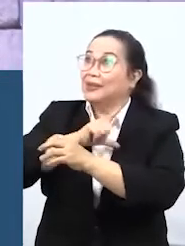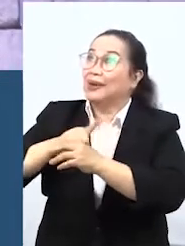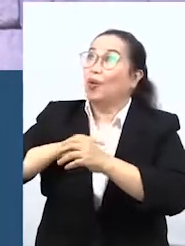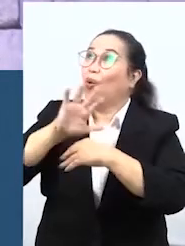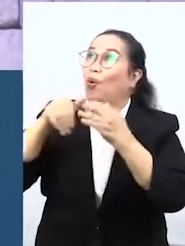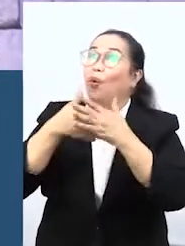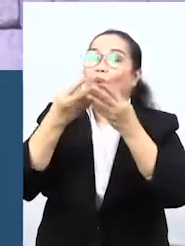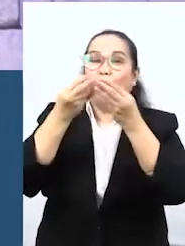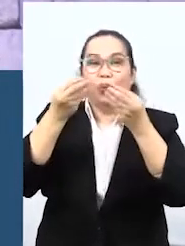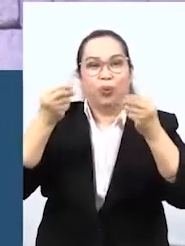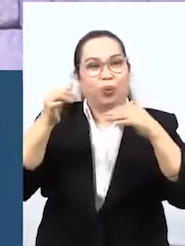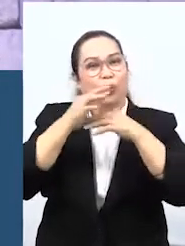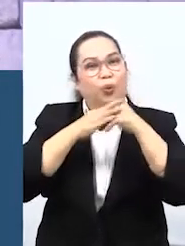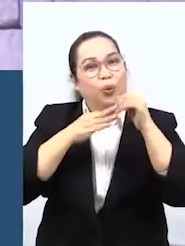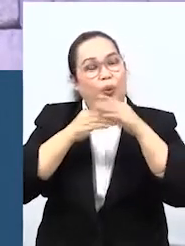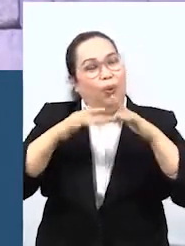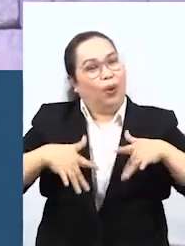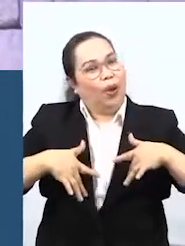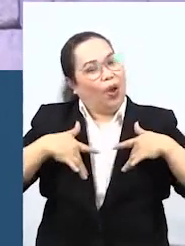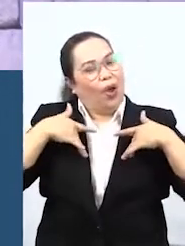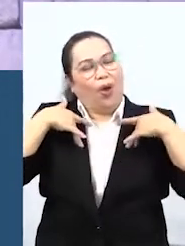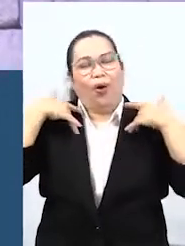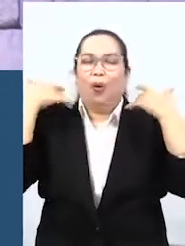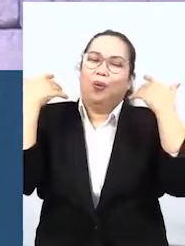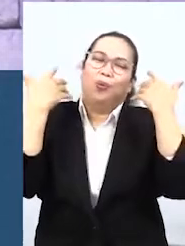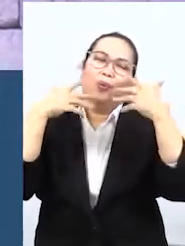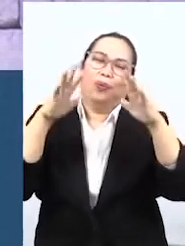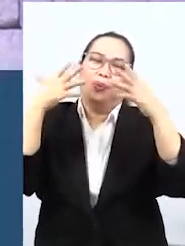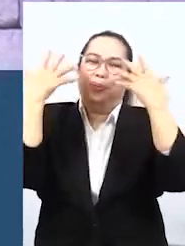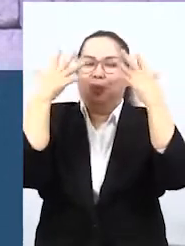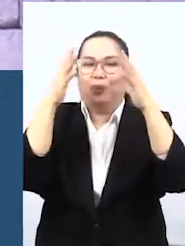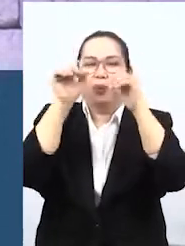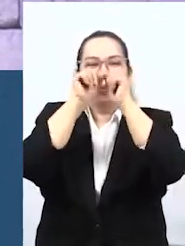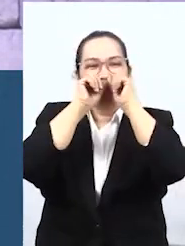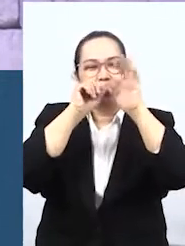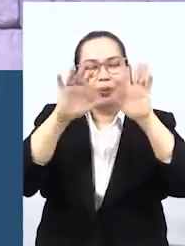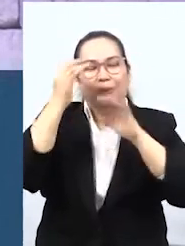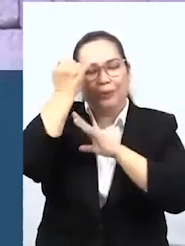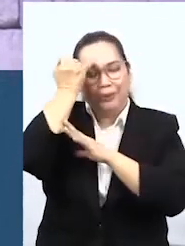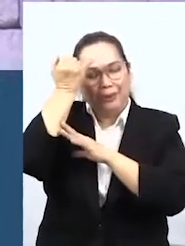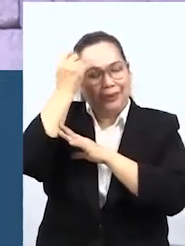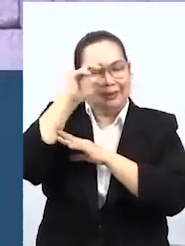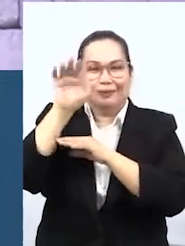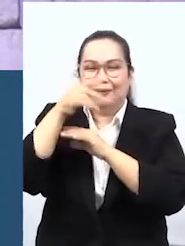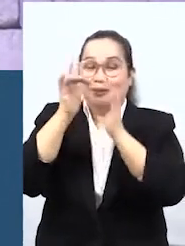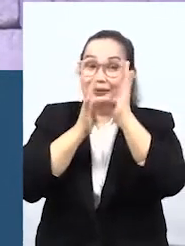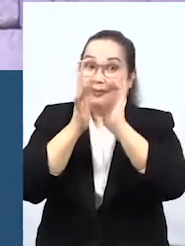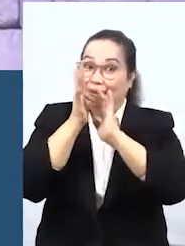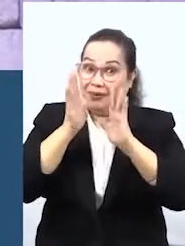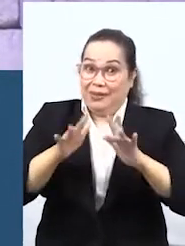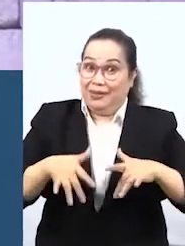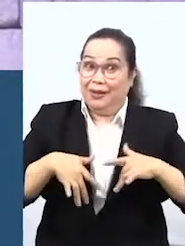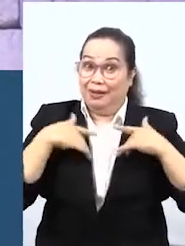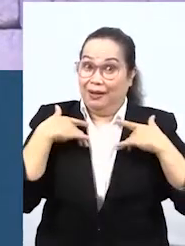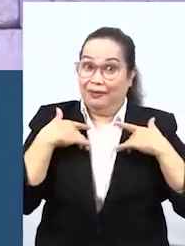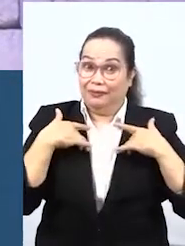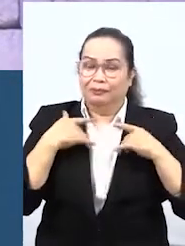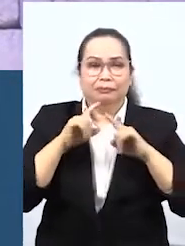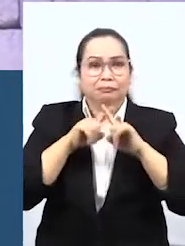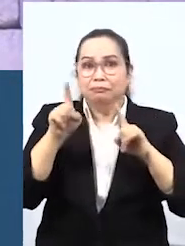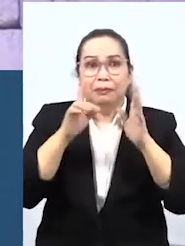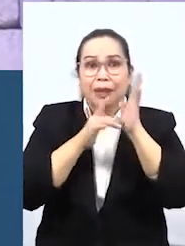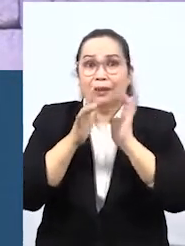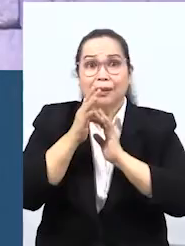be fine and we will live happily ever after meron tayong mga ganong illusions of the Christian life but the